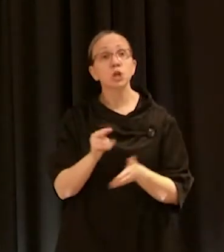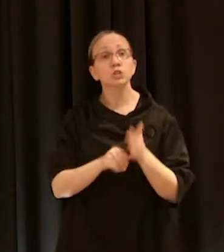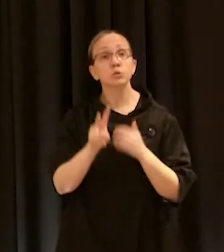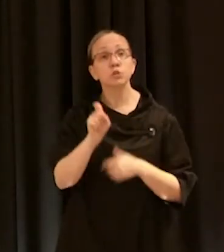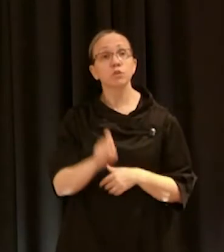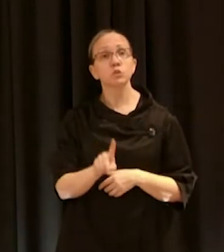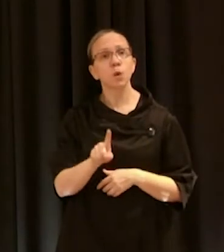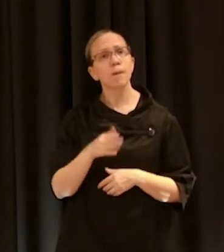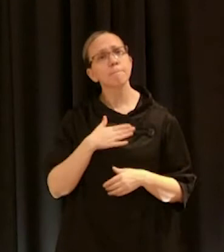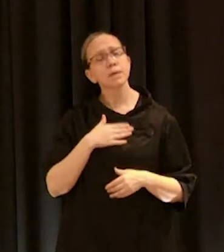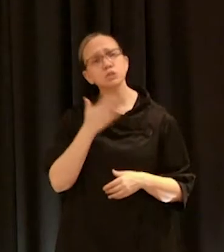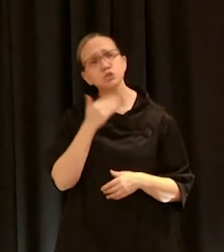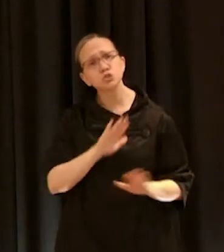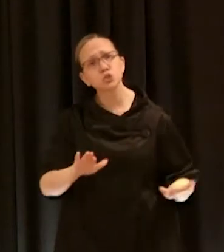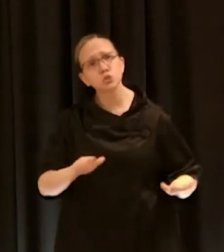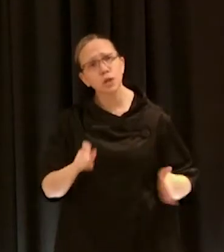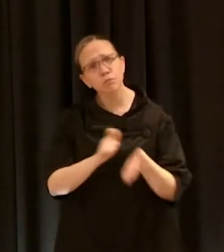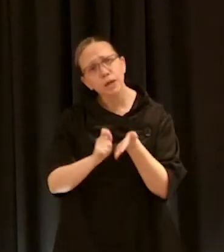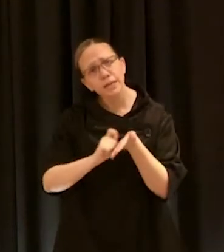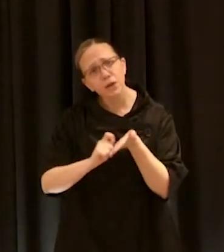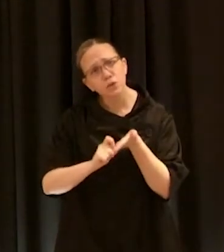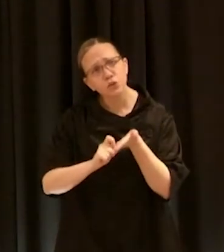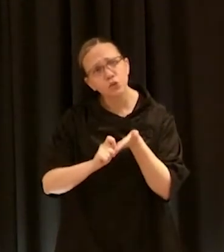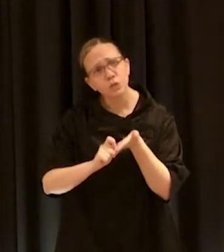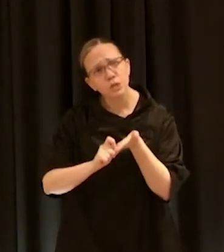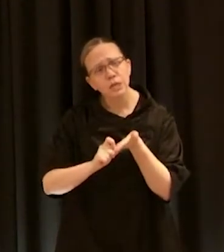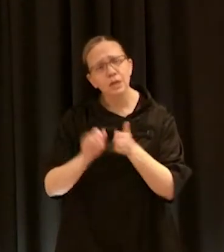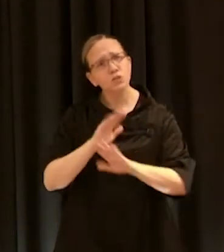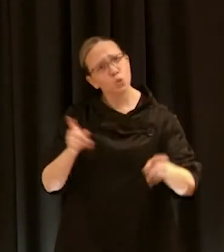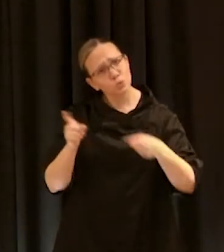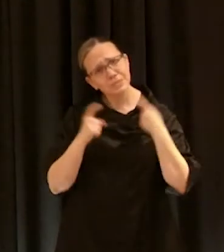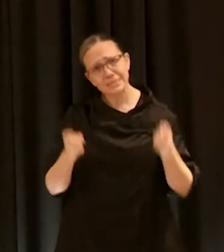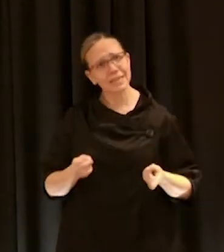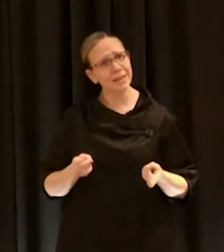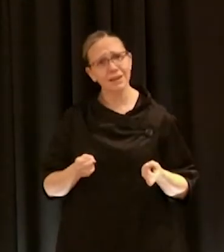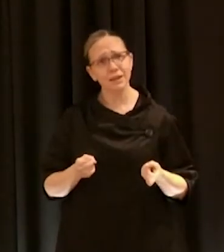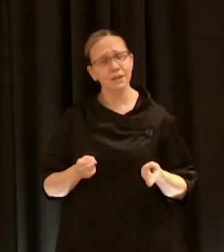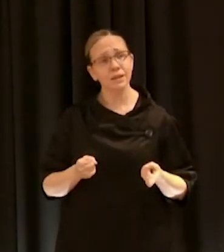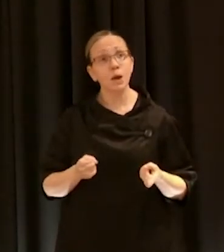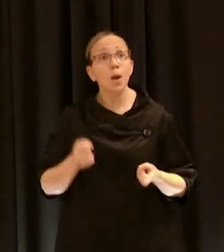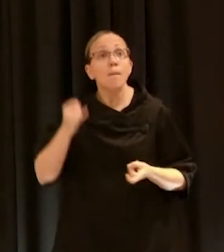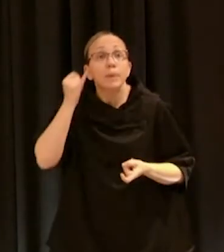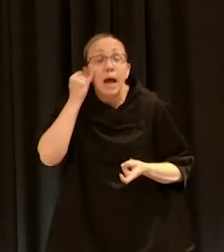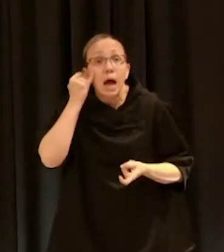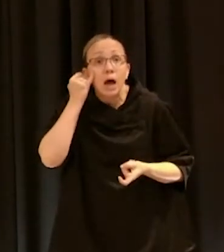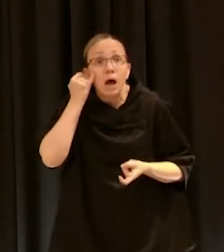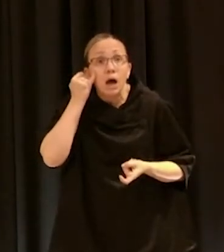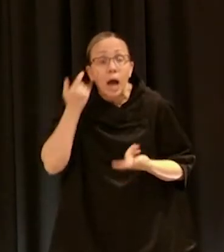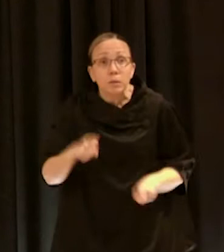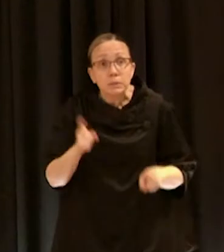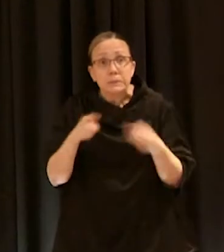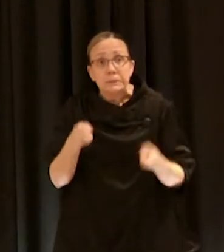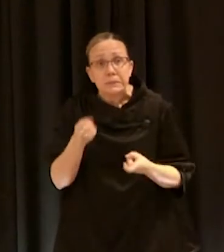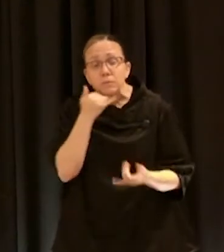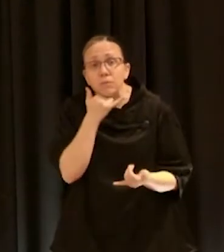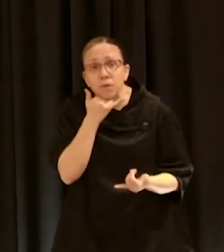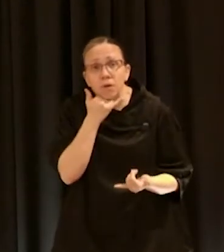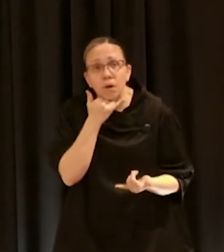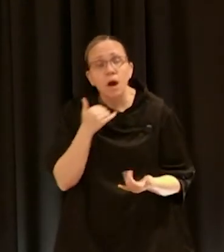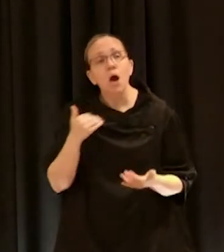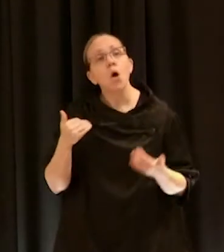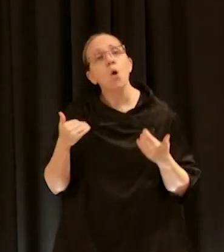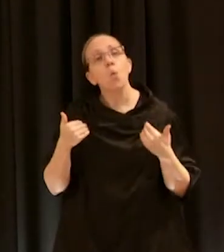verse 1, my little children, these things write unto you, that you sin not. And if any man sin, we have